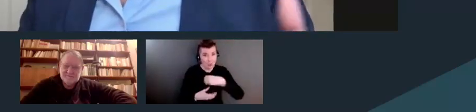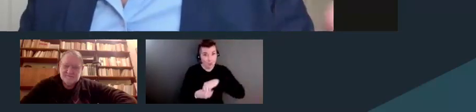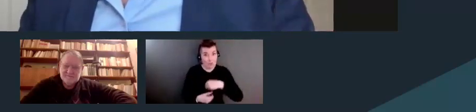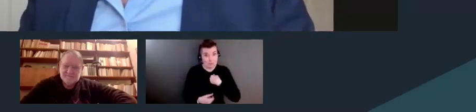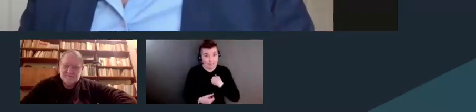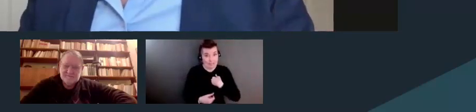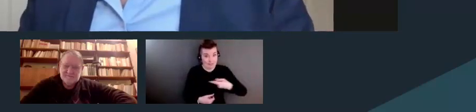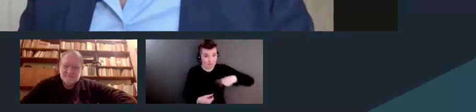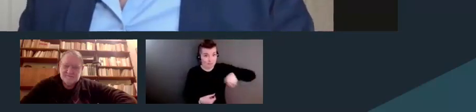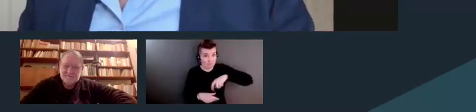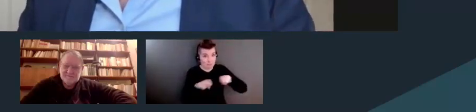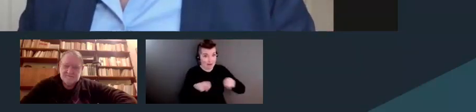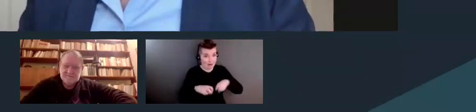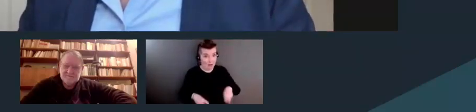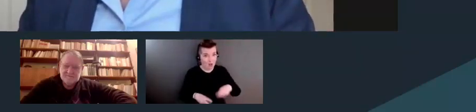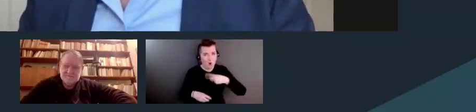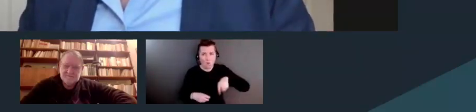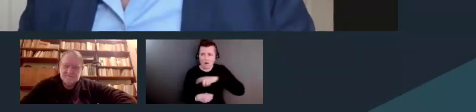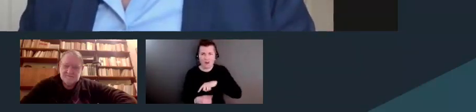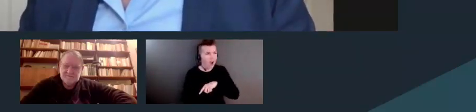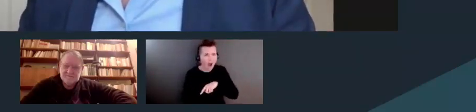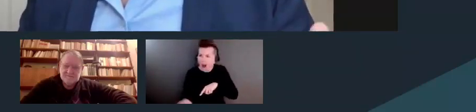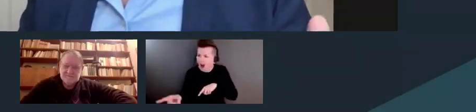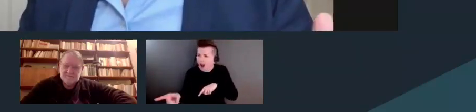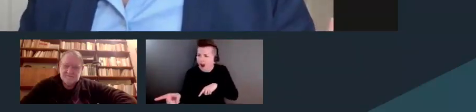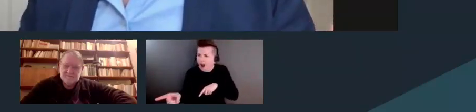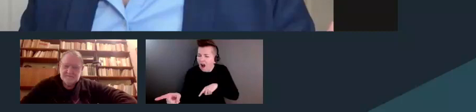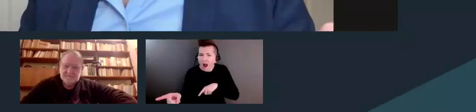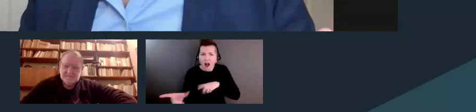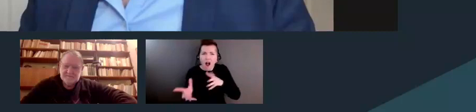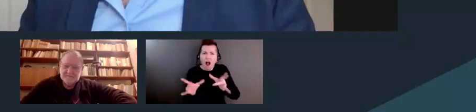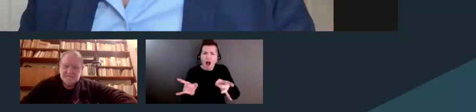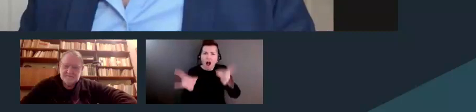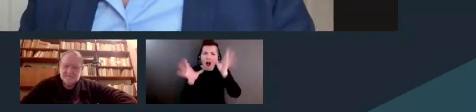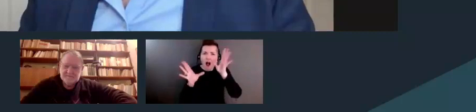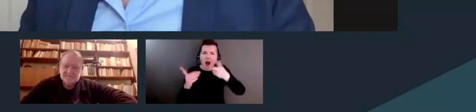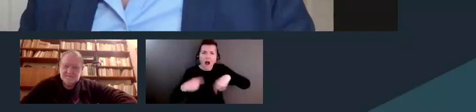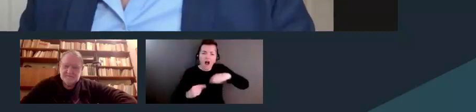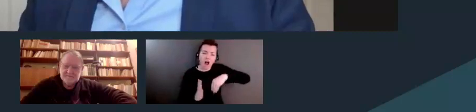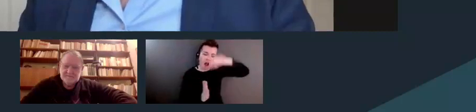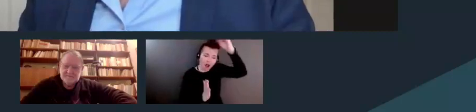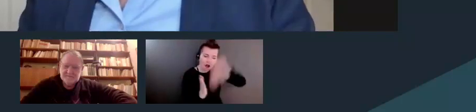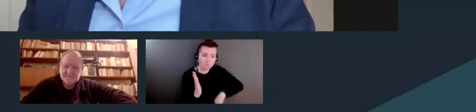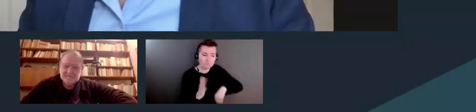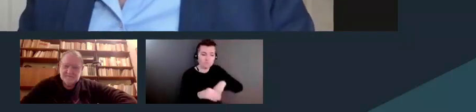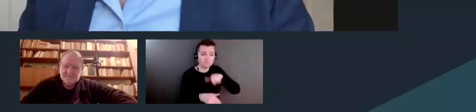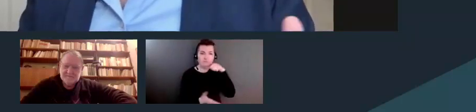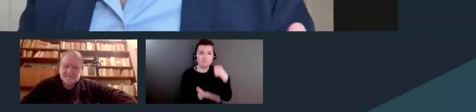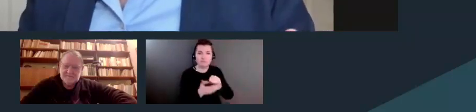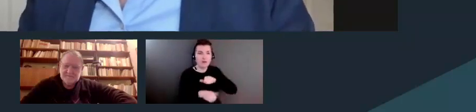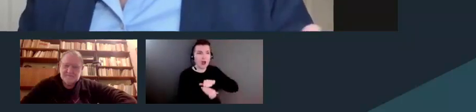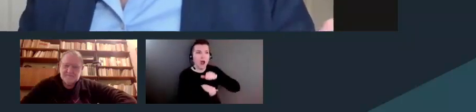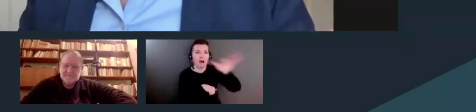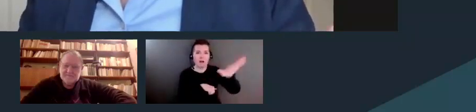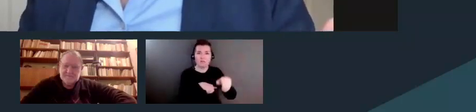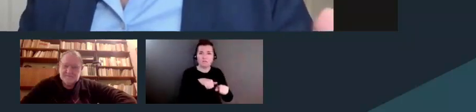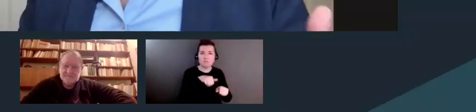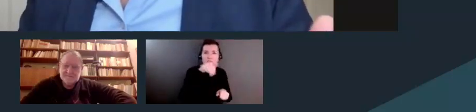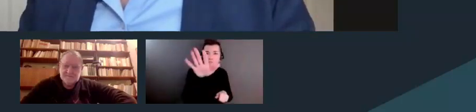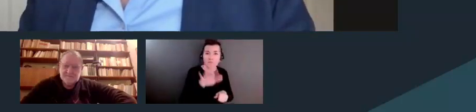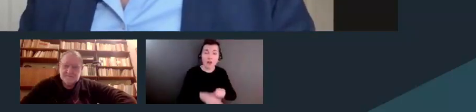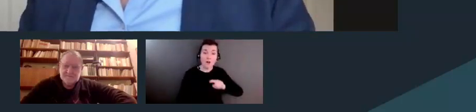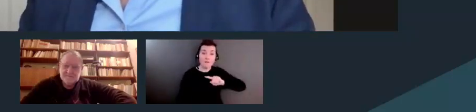to protest this discriminatory and harmful move, we drafted an open letter. The first draft of the